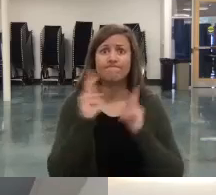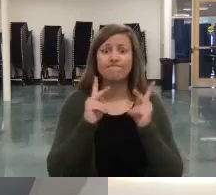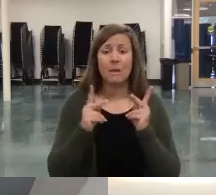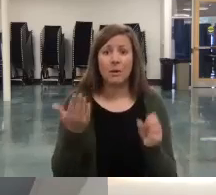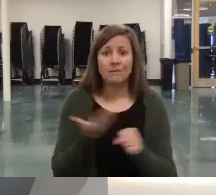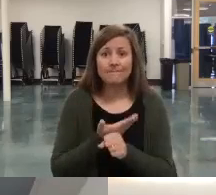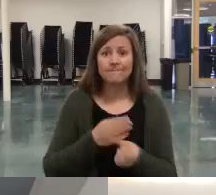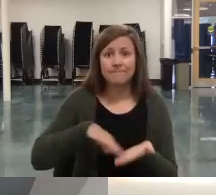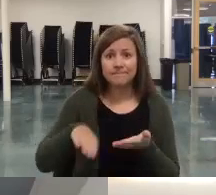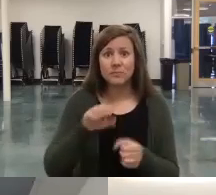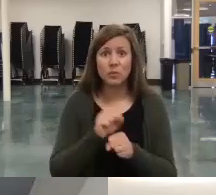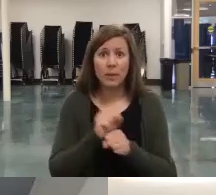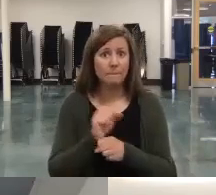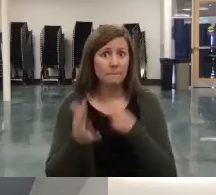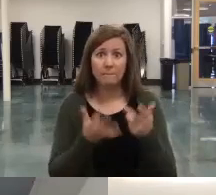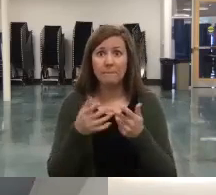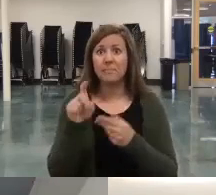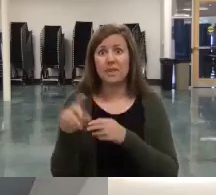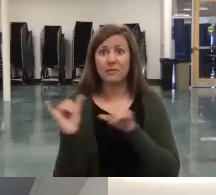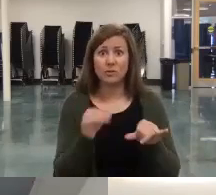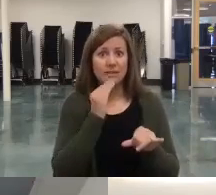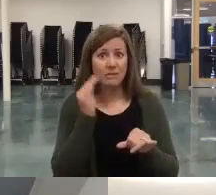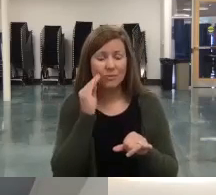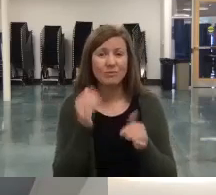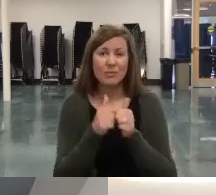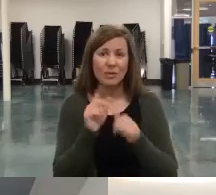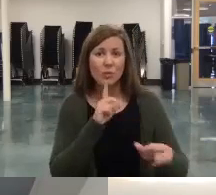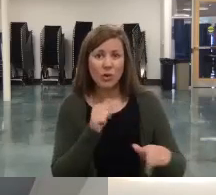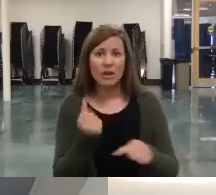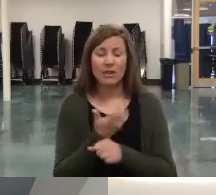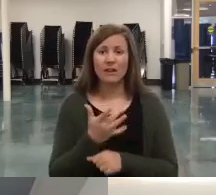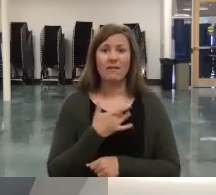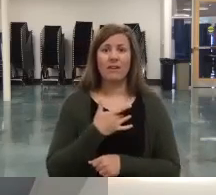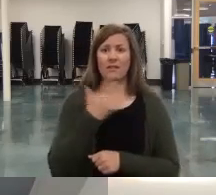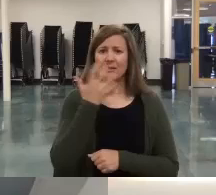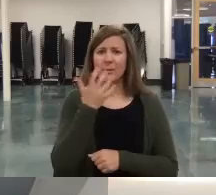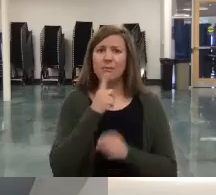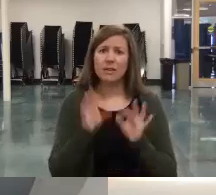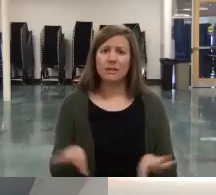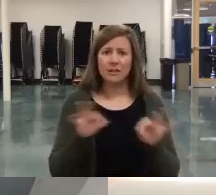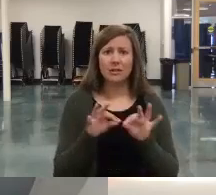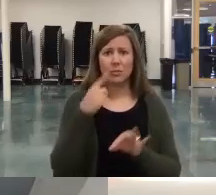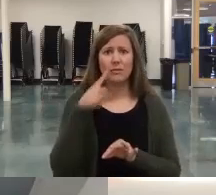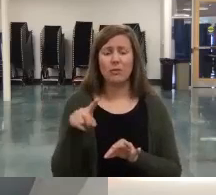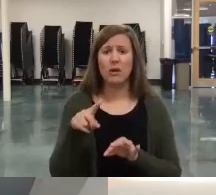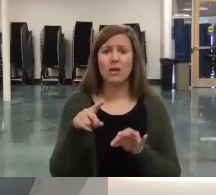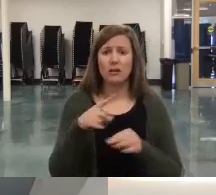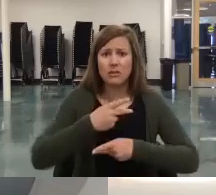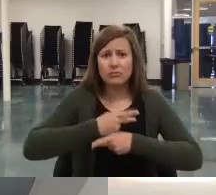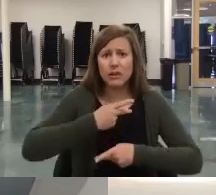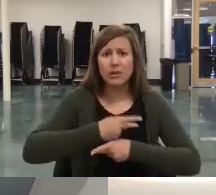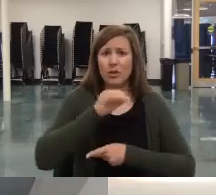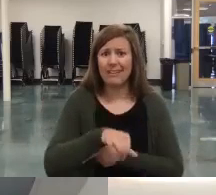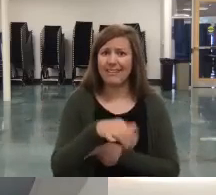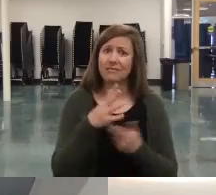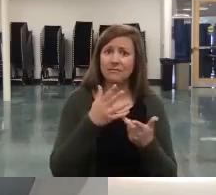jobs, people having the stay-at-home order. So we felt like this was real important for the child care subsidy to be